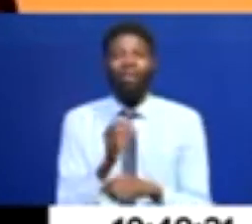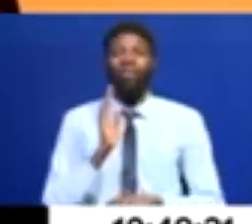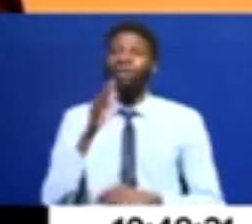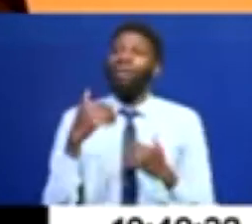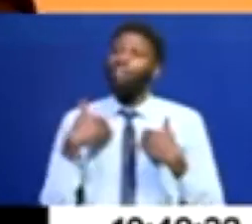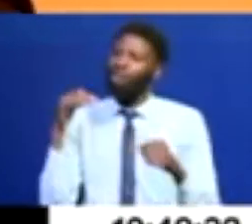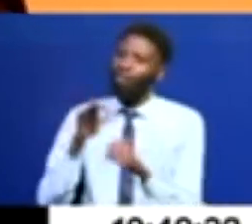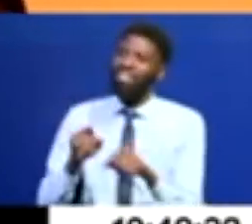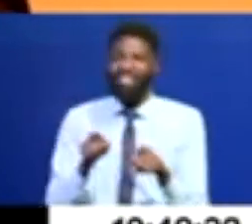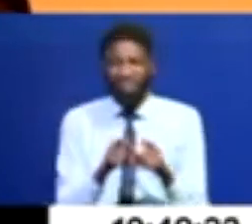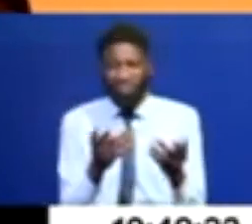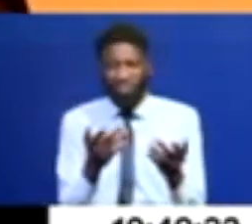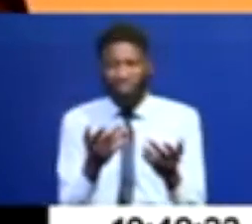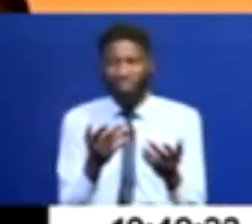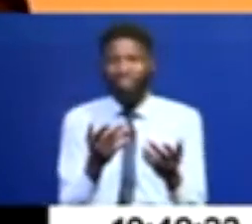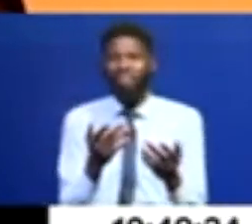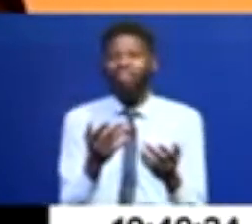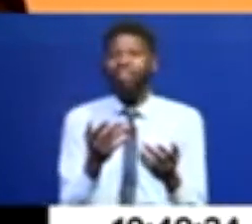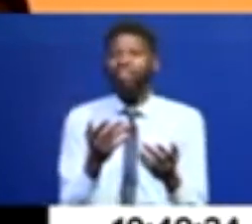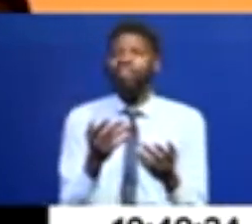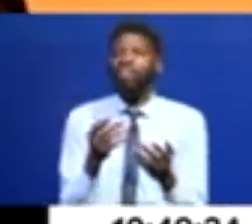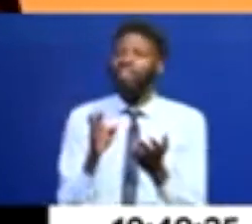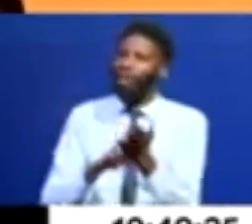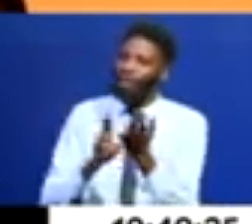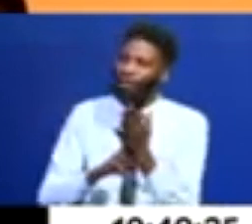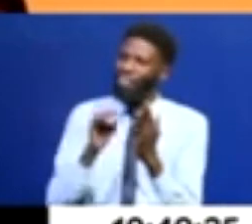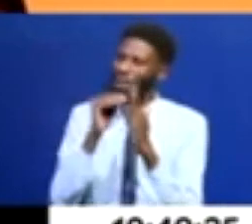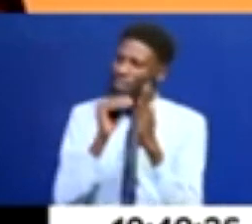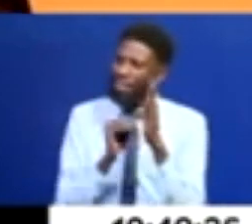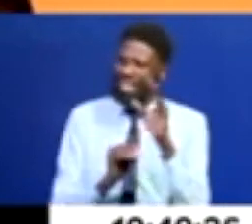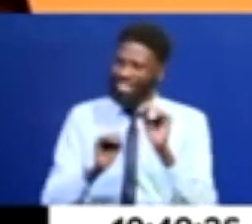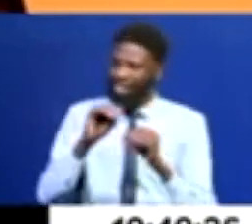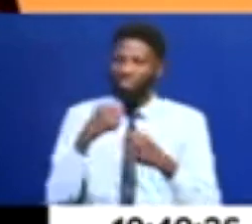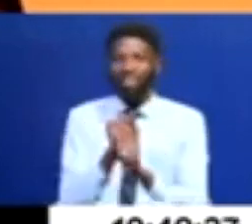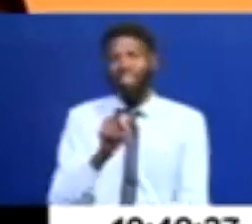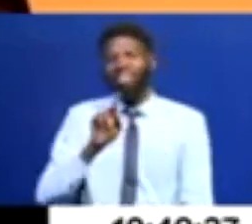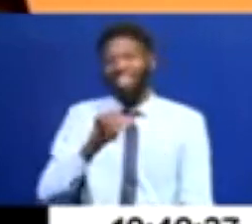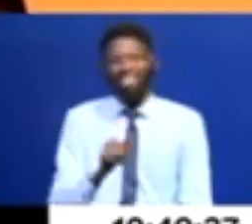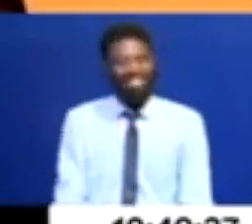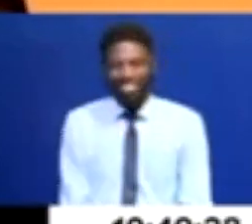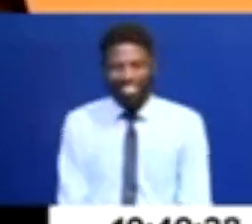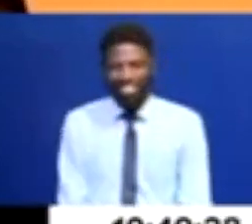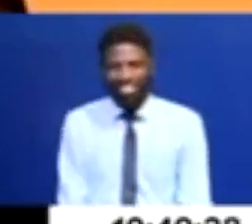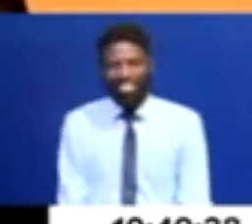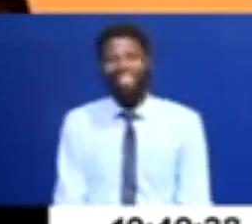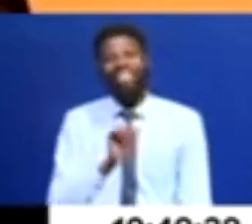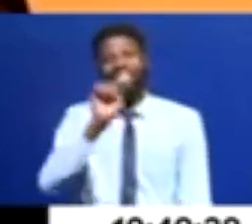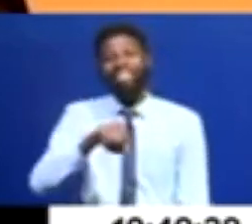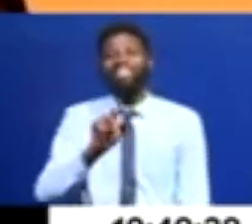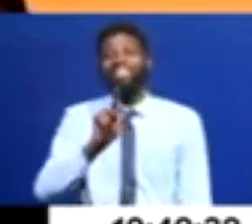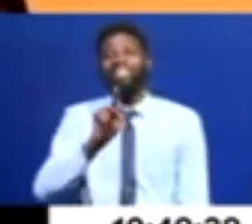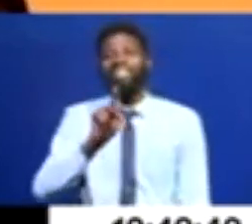even preparing the accurate records that you take to KRA might not be. Of course, KRA has come up